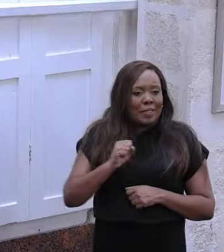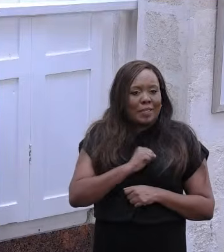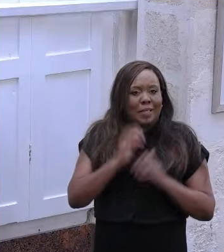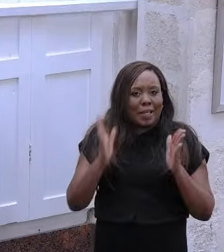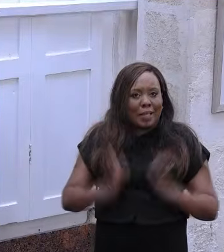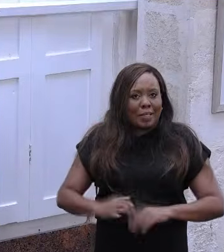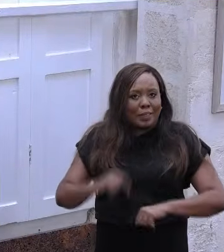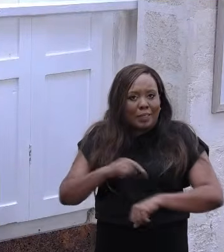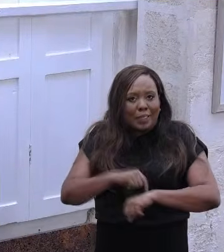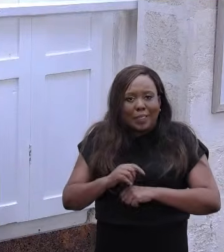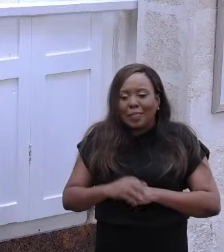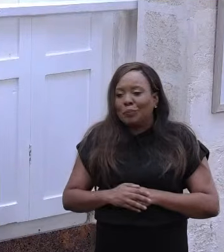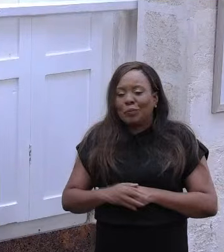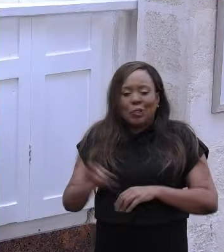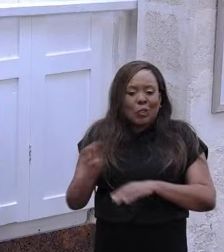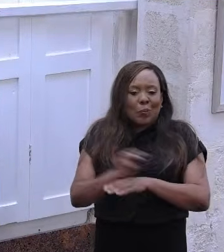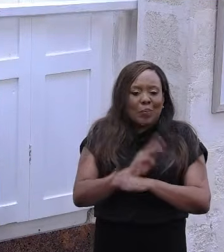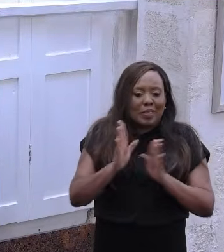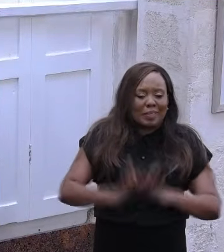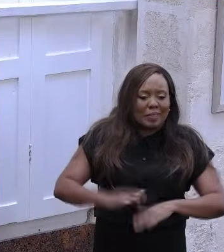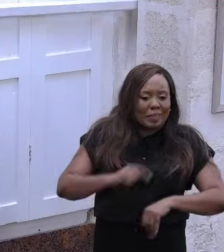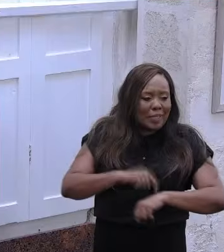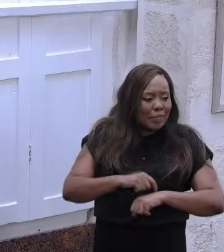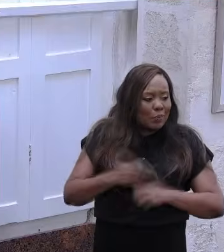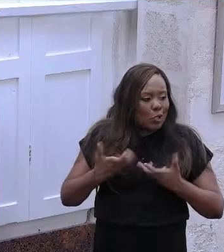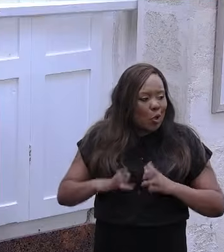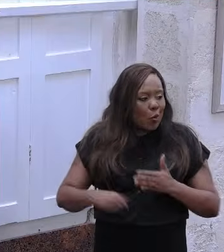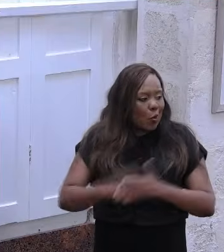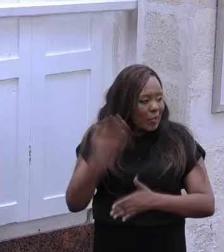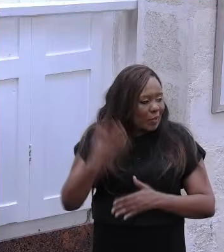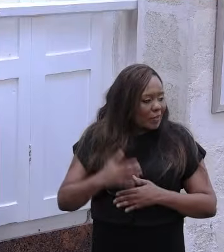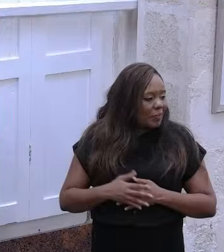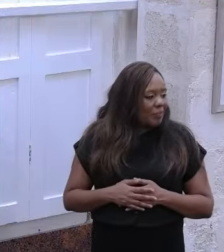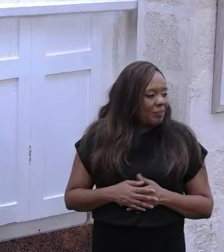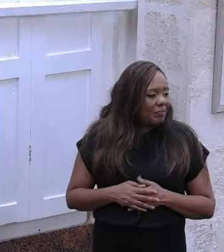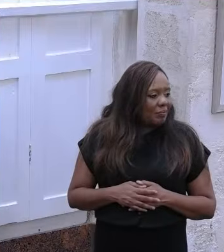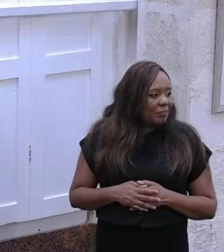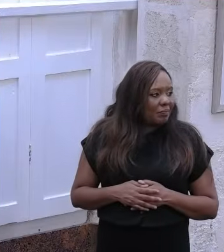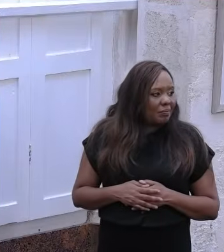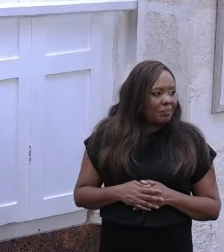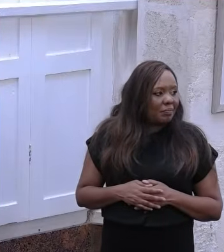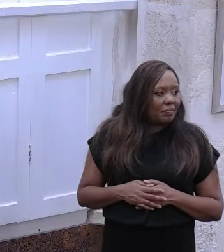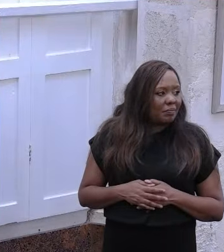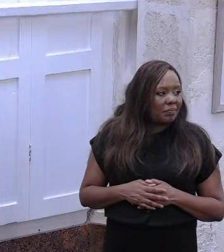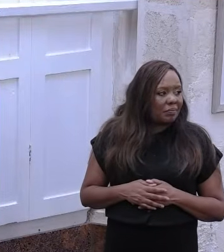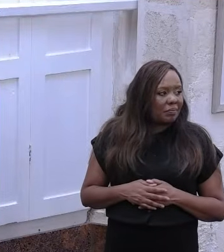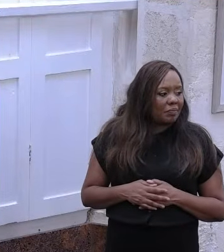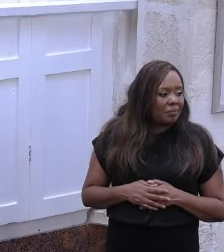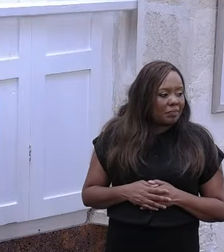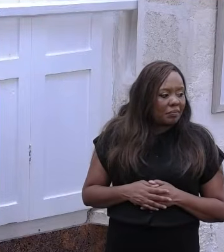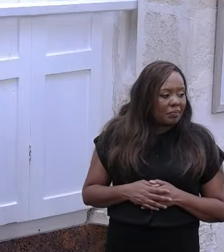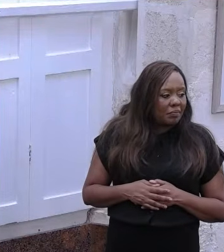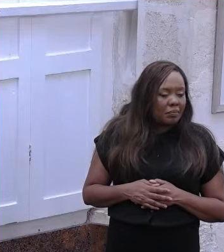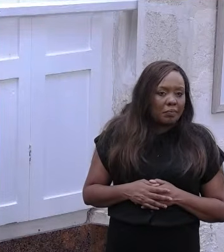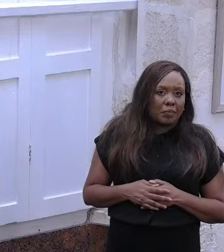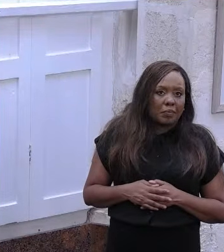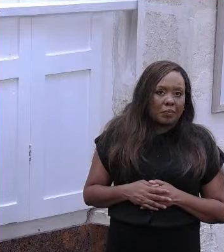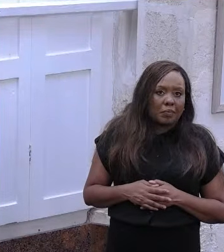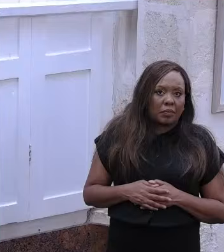are busy. Right? If I may, Chair, it won't be wasting our time. The truth is that this